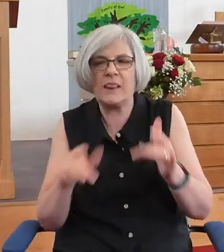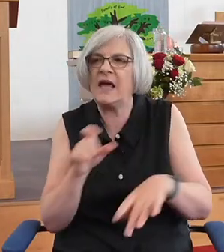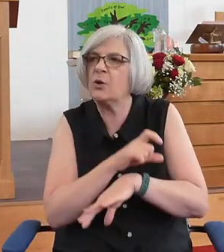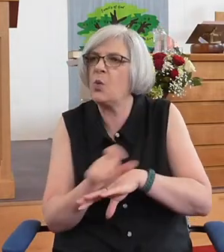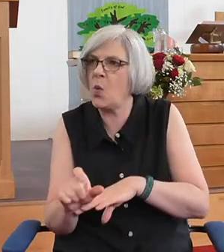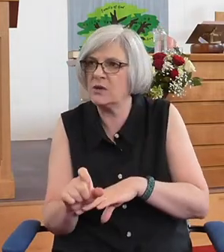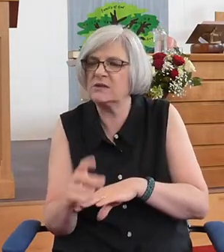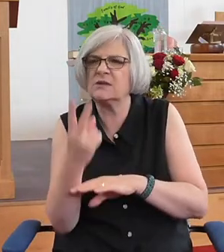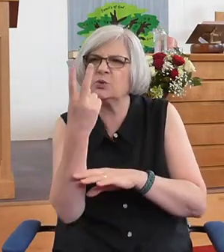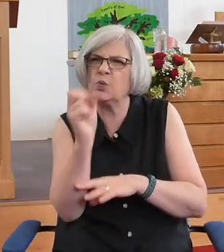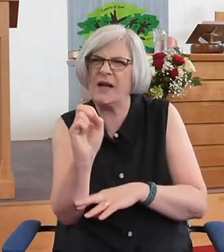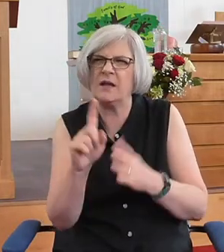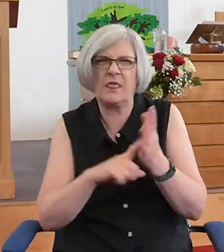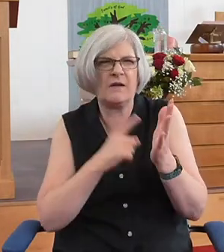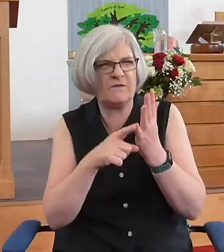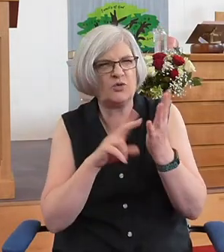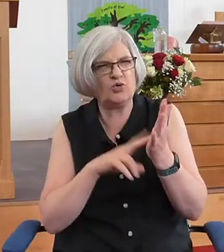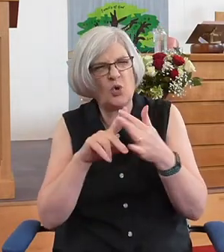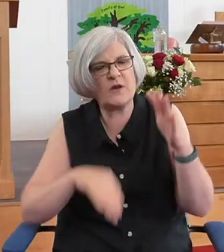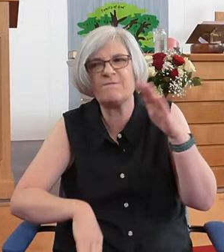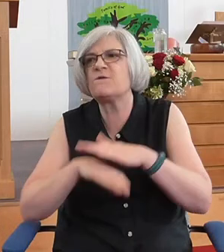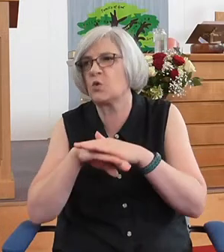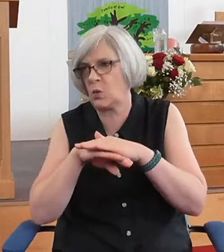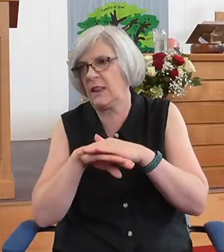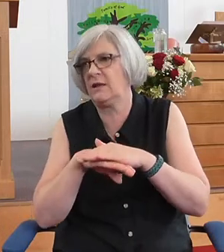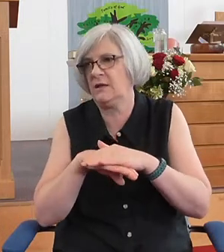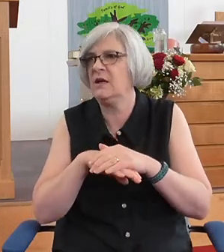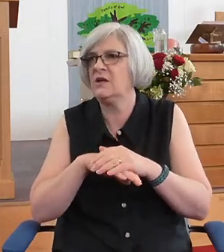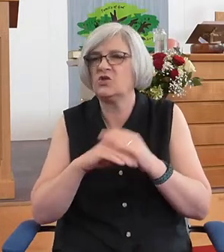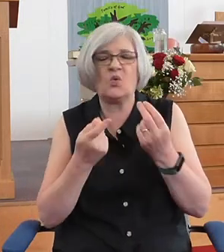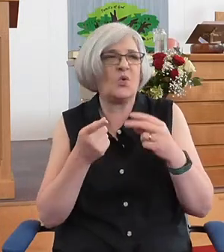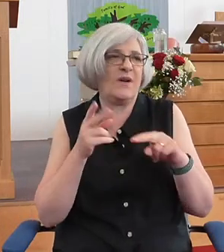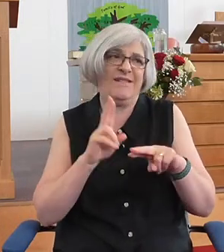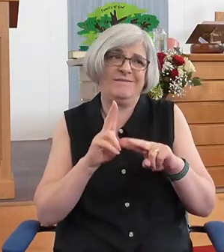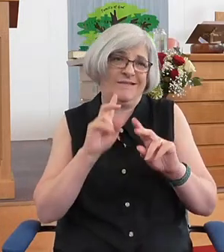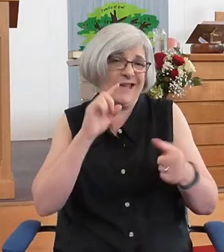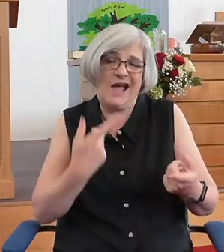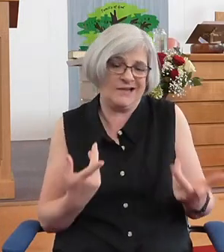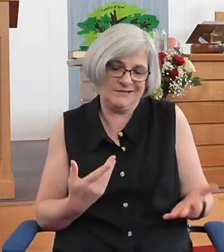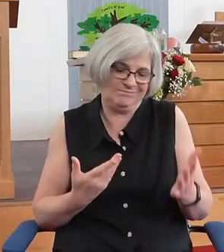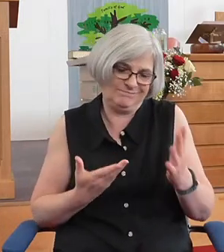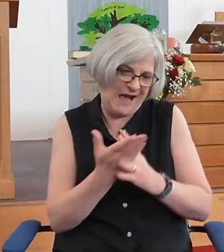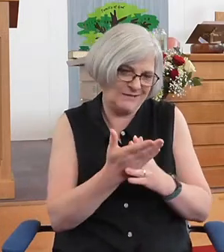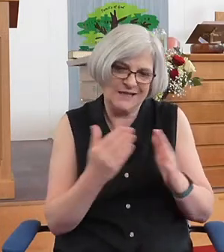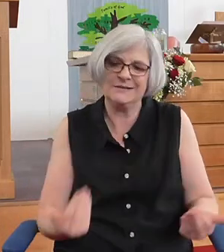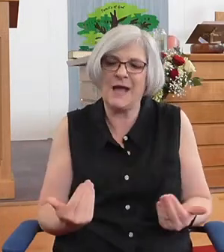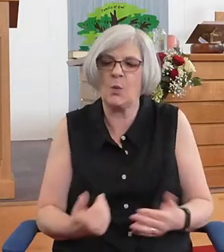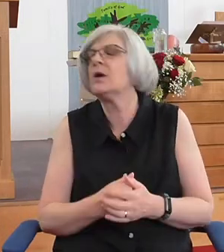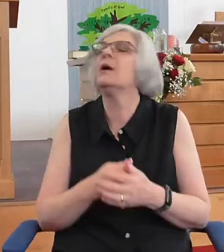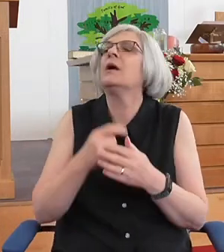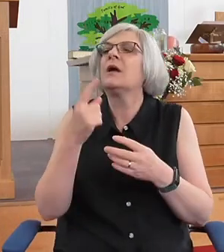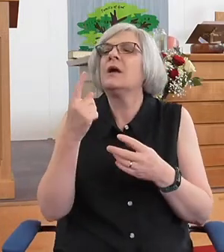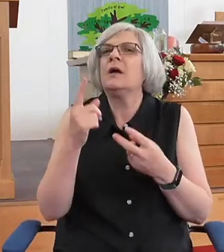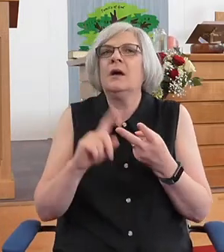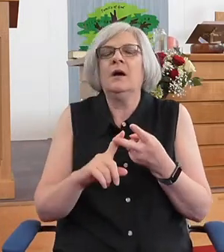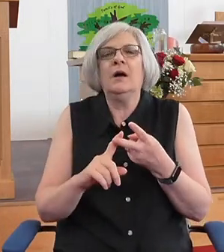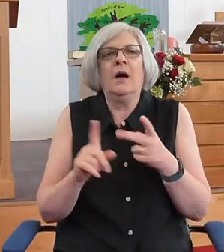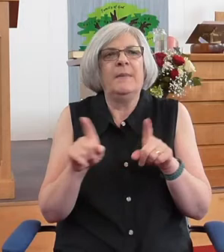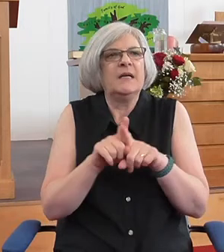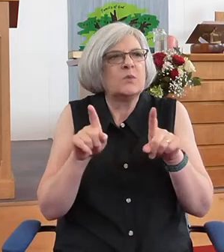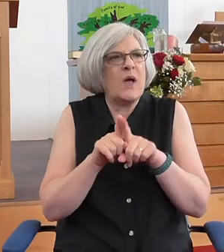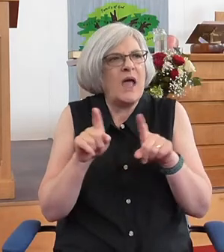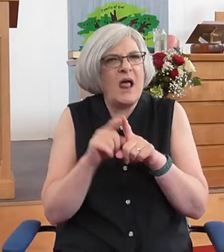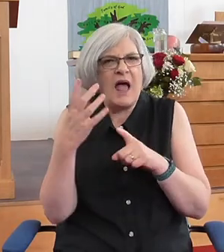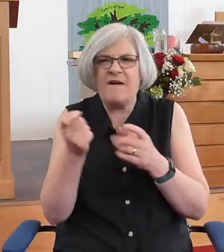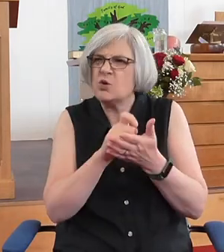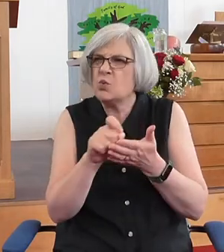20th of June is now full, so if you haven't got on it, you can't do it. And I've also got a